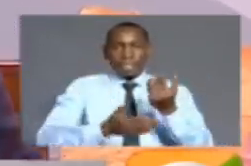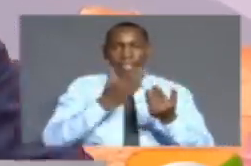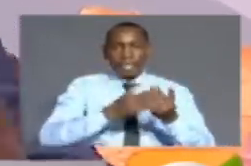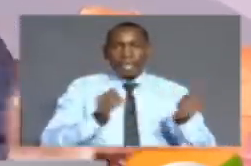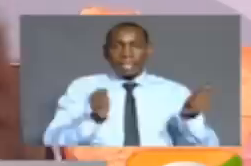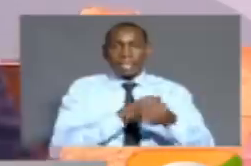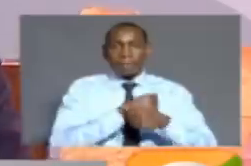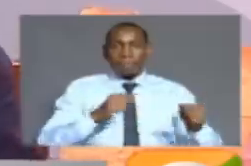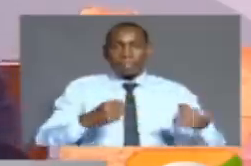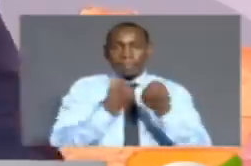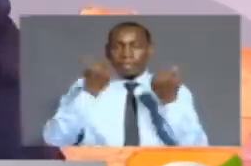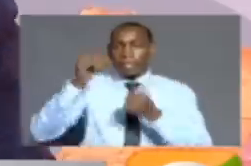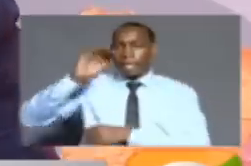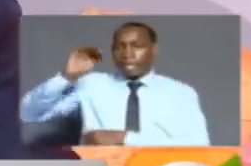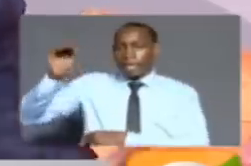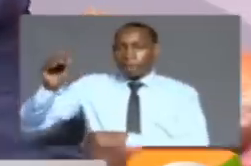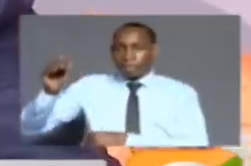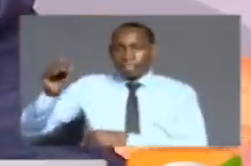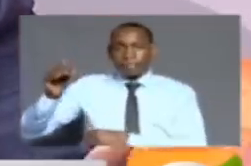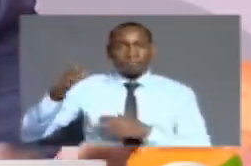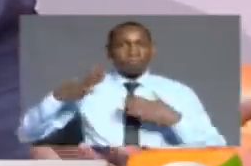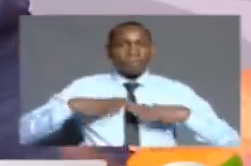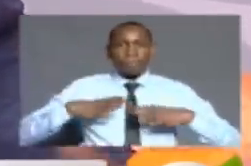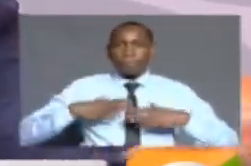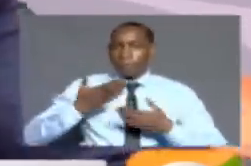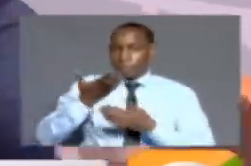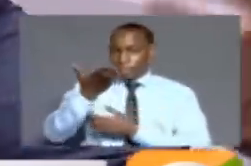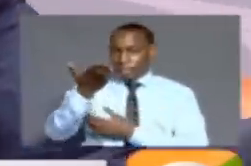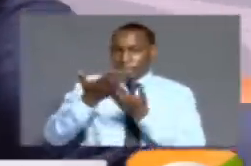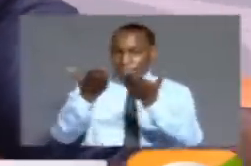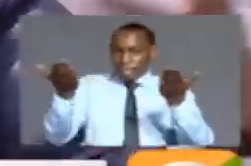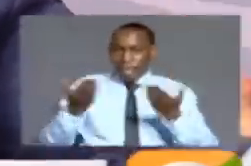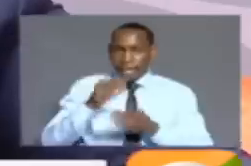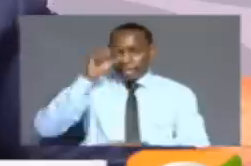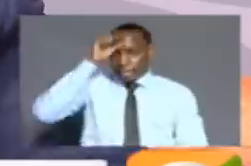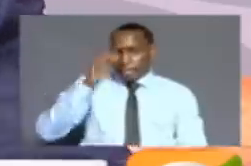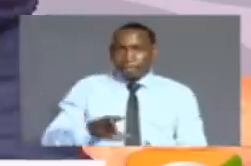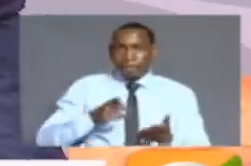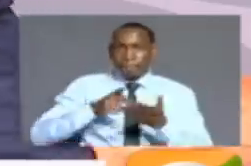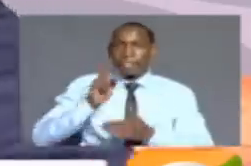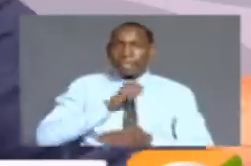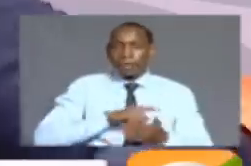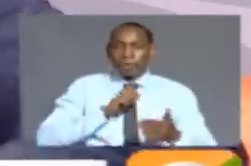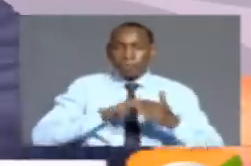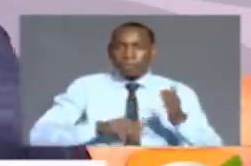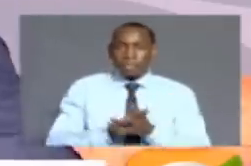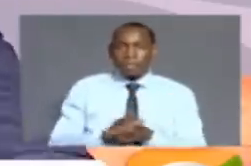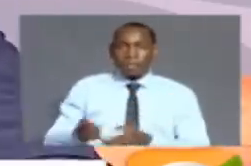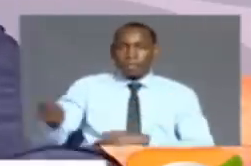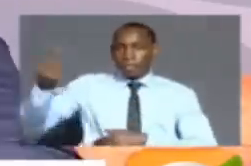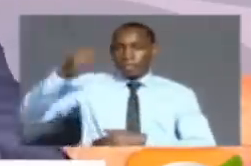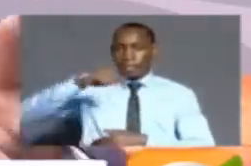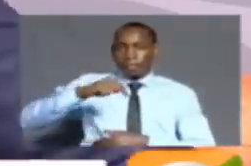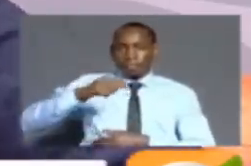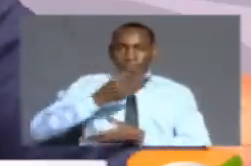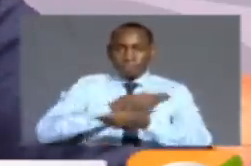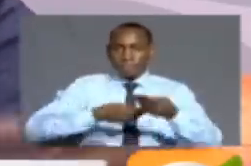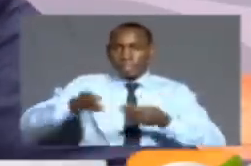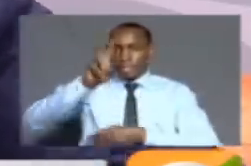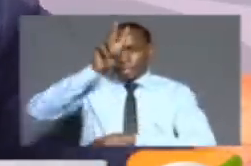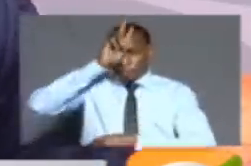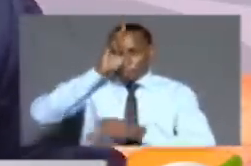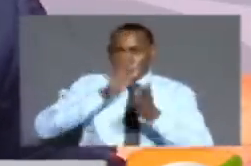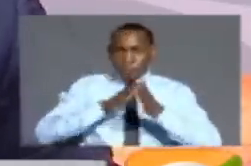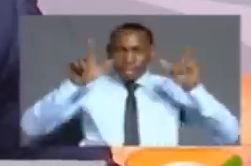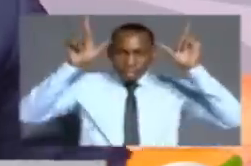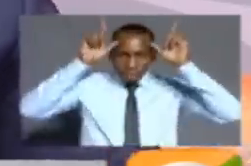happen. Counties, we have counties where people who are, you know, even governors go out there and they say, oh, come, we'll sell our goats and